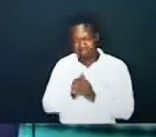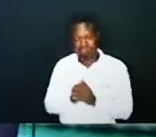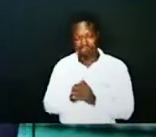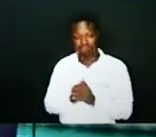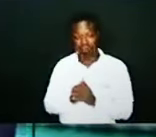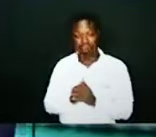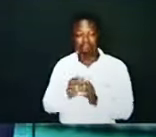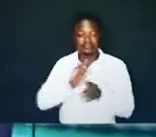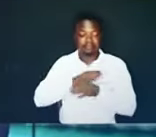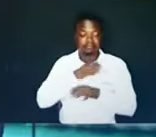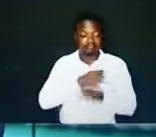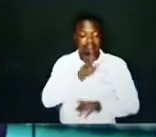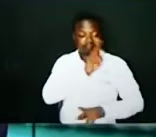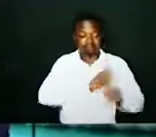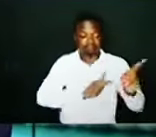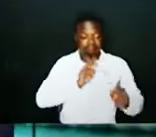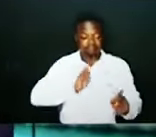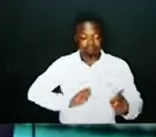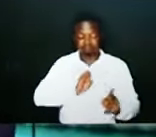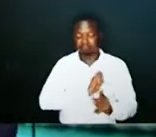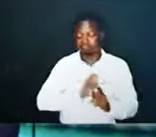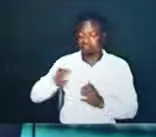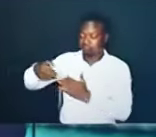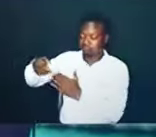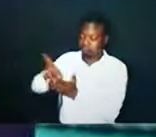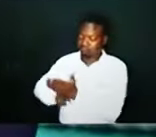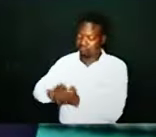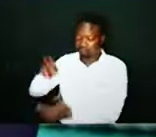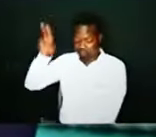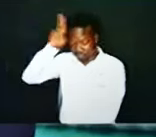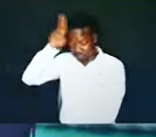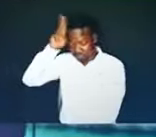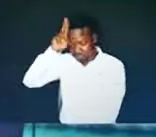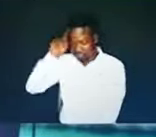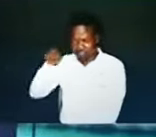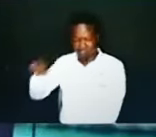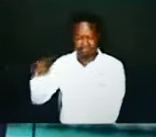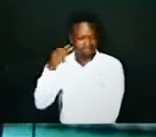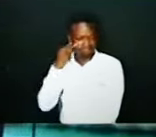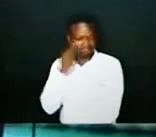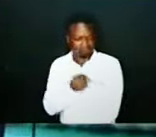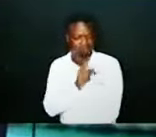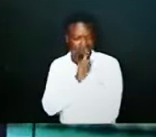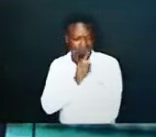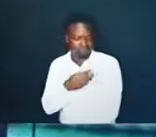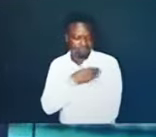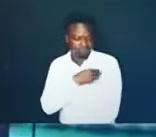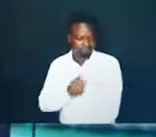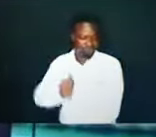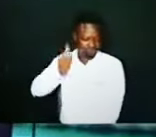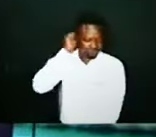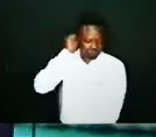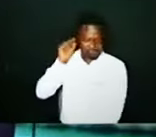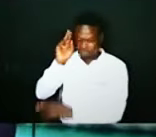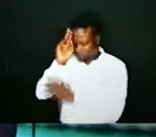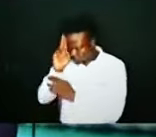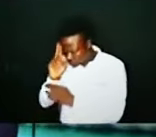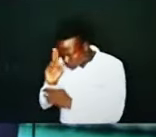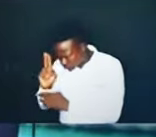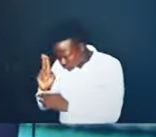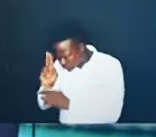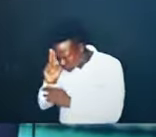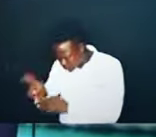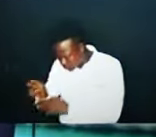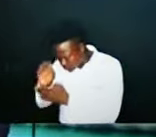verse 5. When Haman saw that Mordecai would not kneel down or pay him honor, he was